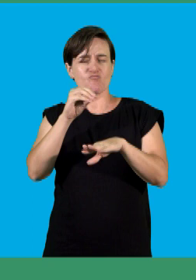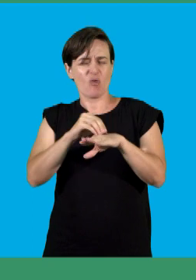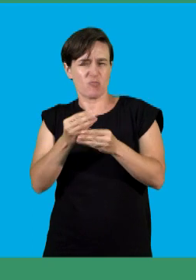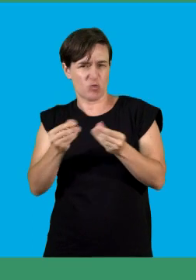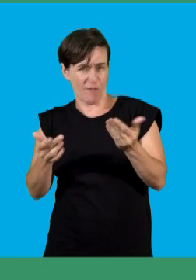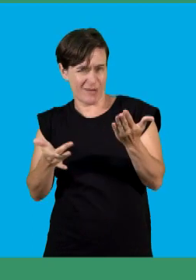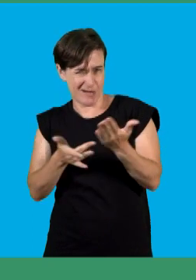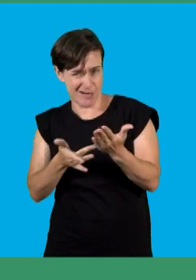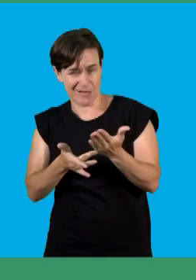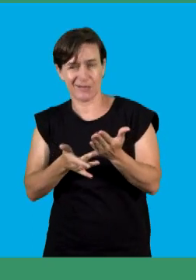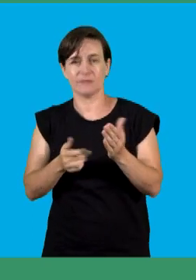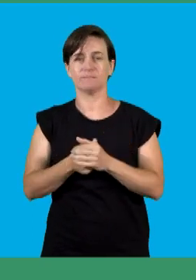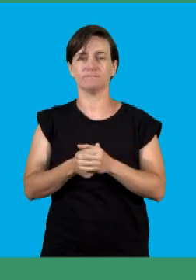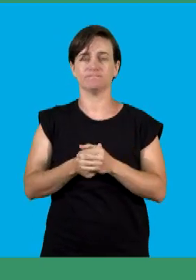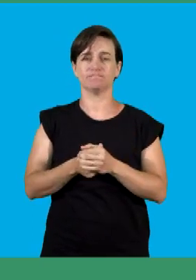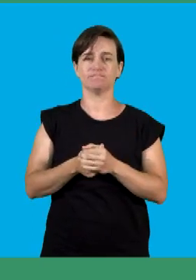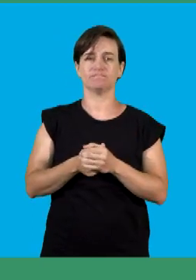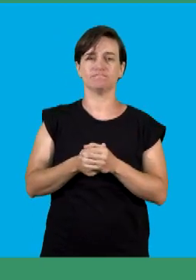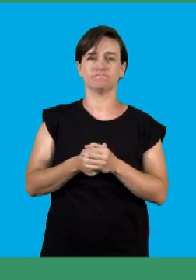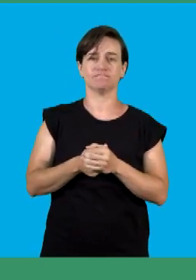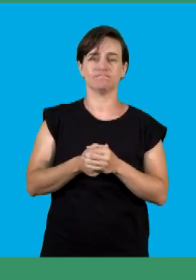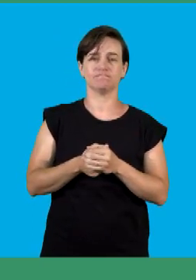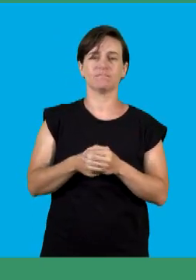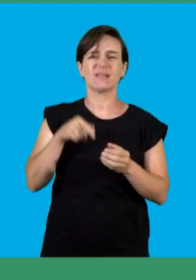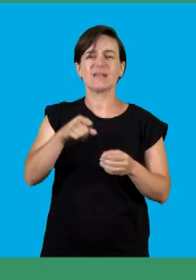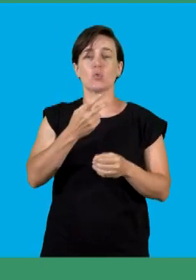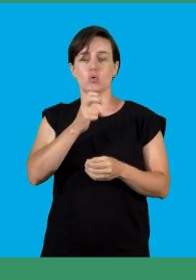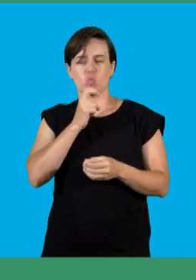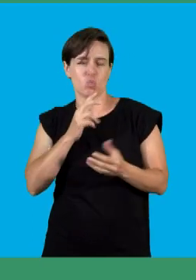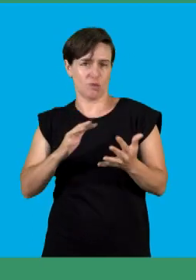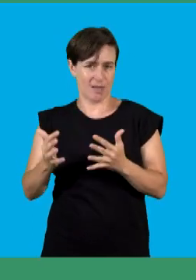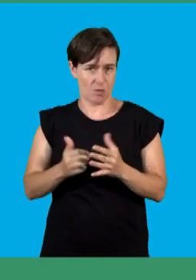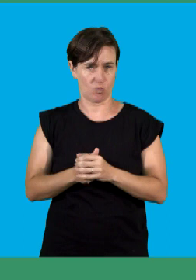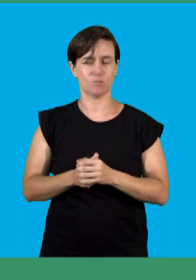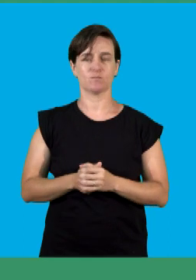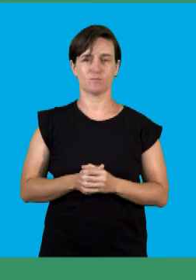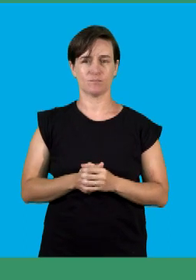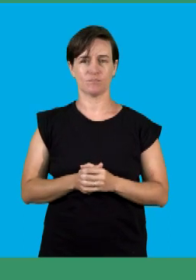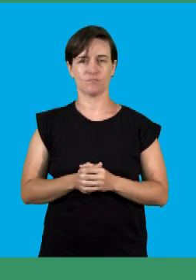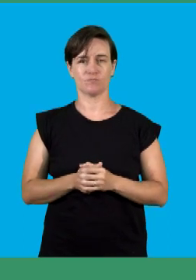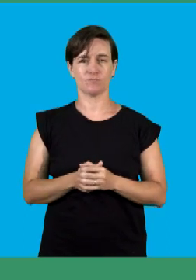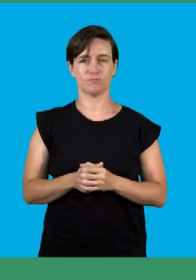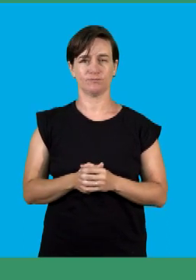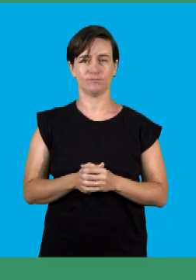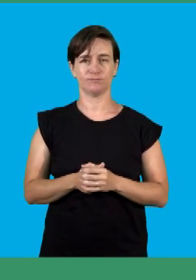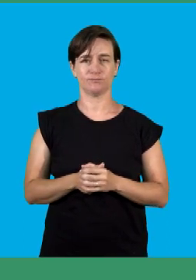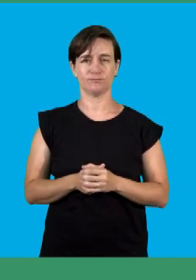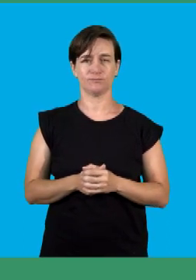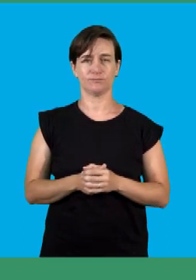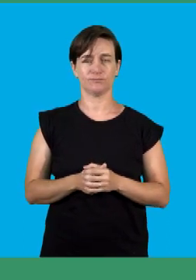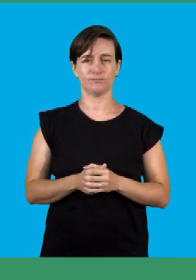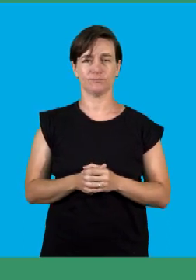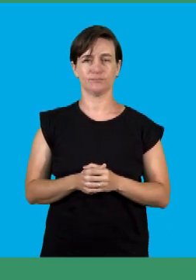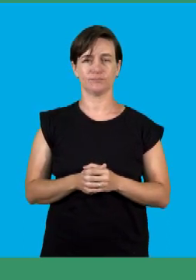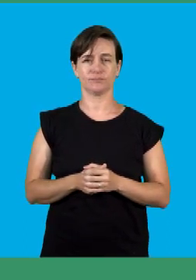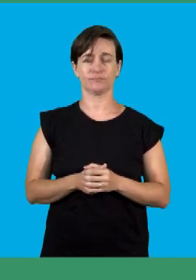Over and above the techniques, we will also be focusing on the applications of these techniques. All right,